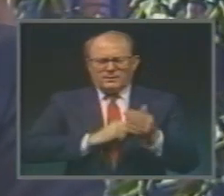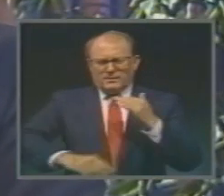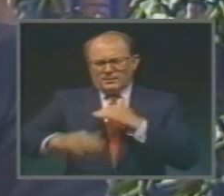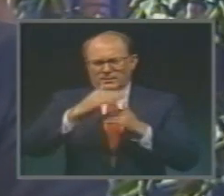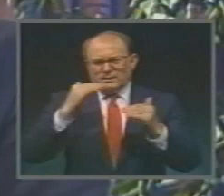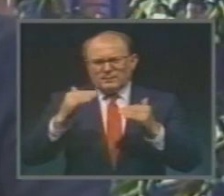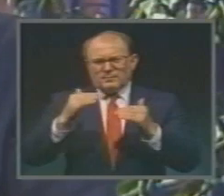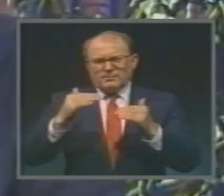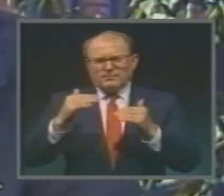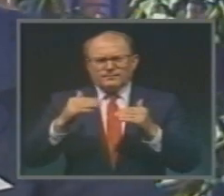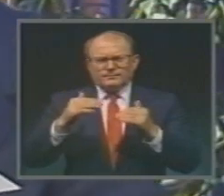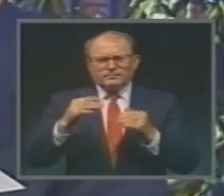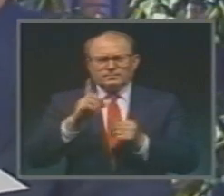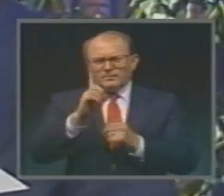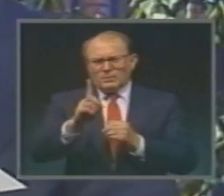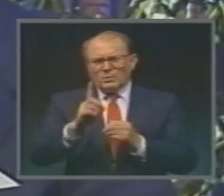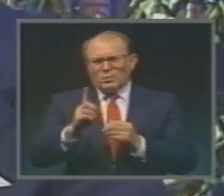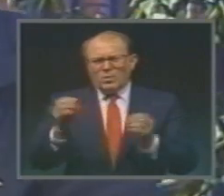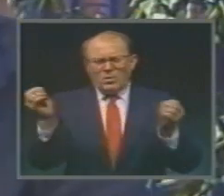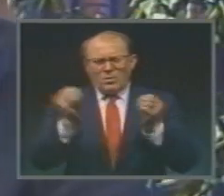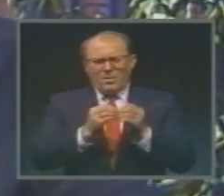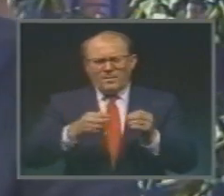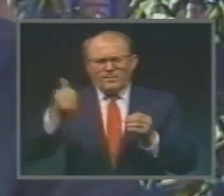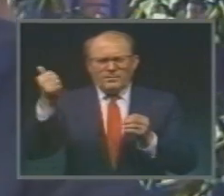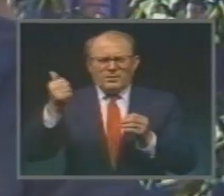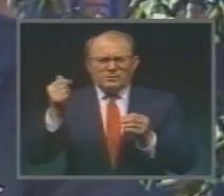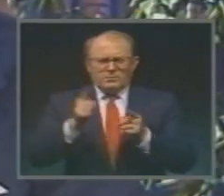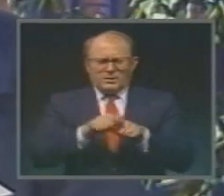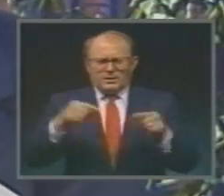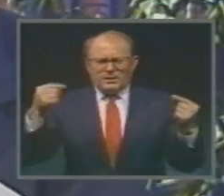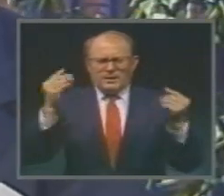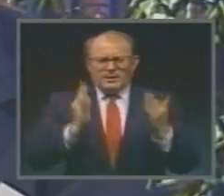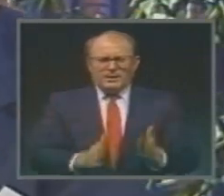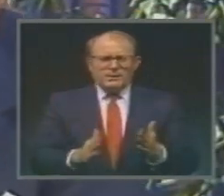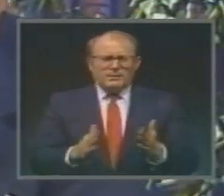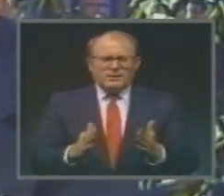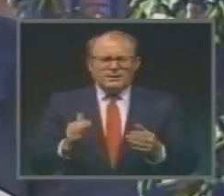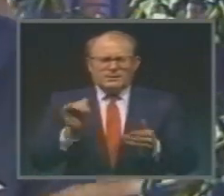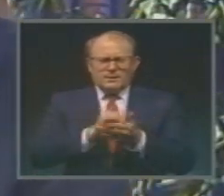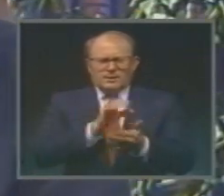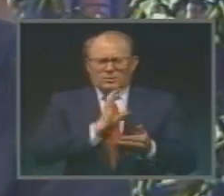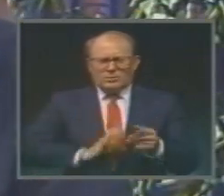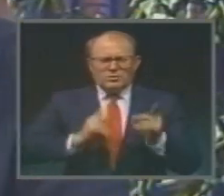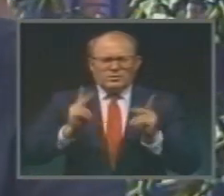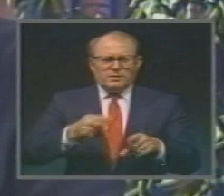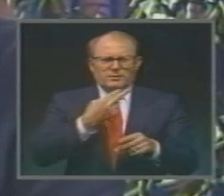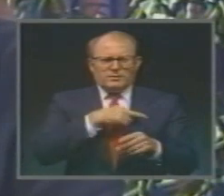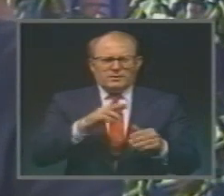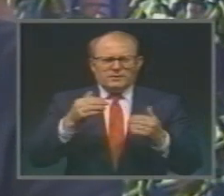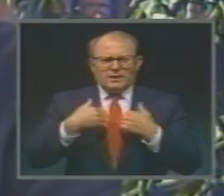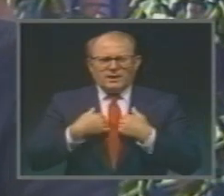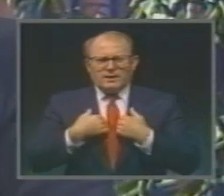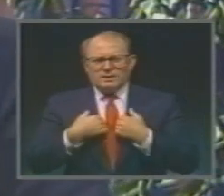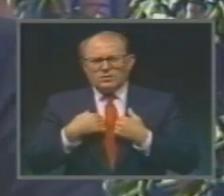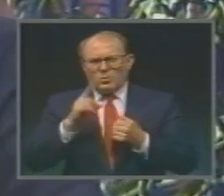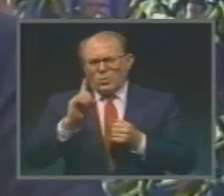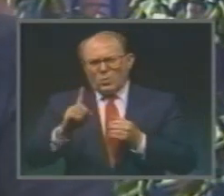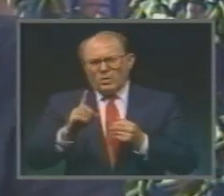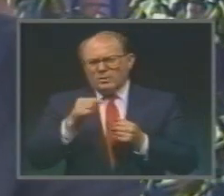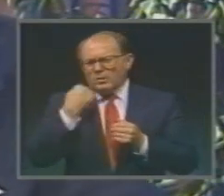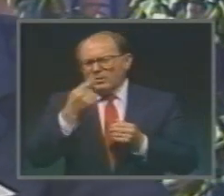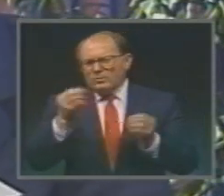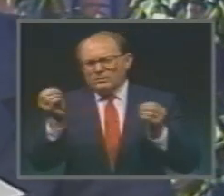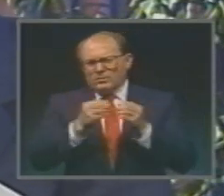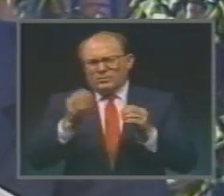3. One of the most violent enemies Christianity has ever had. One who more